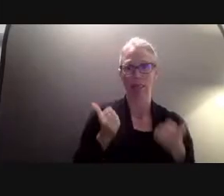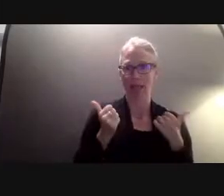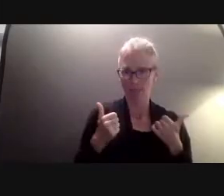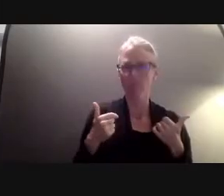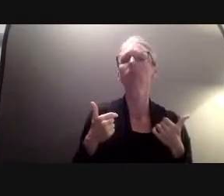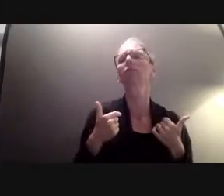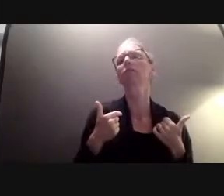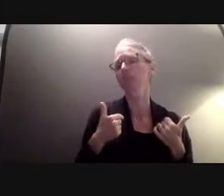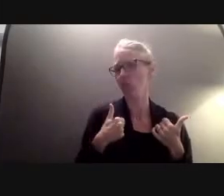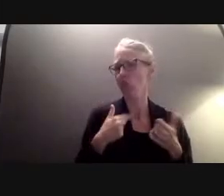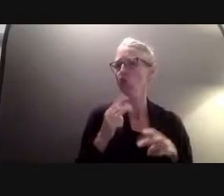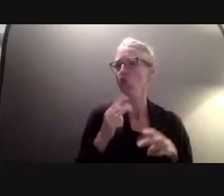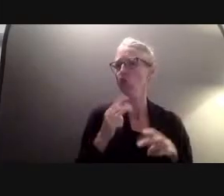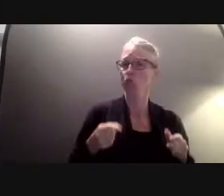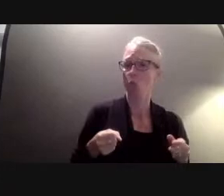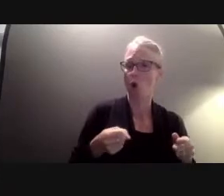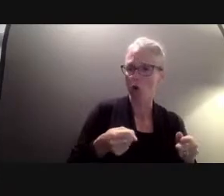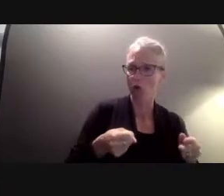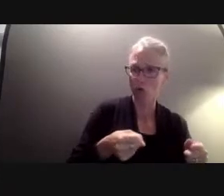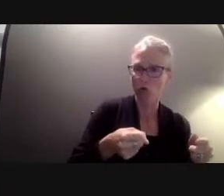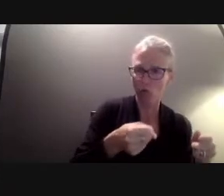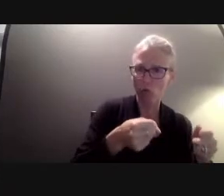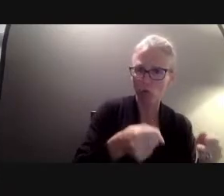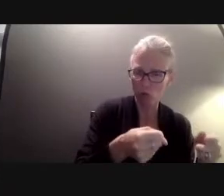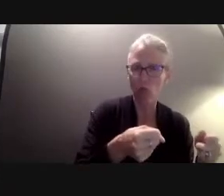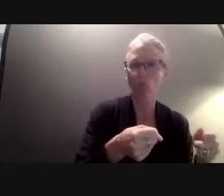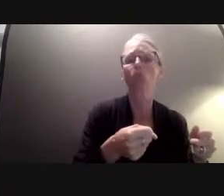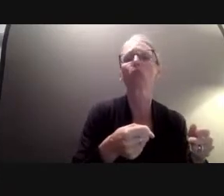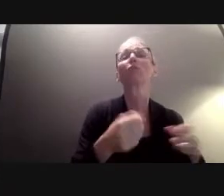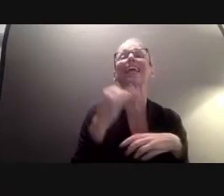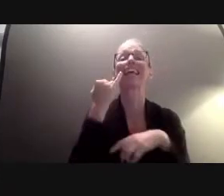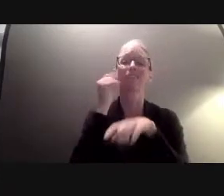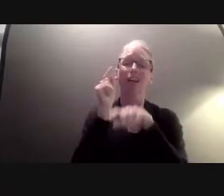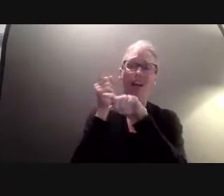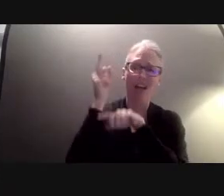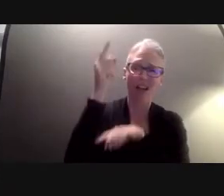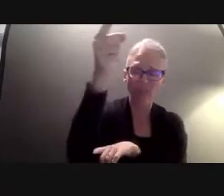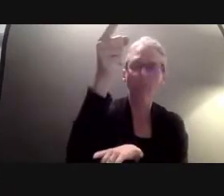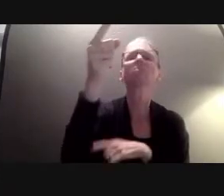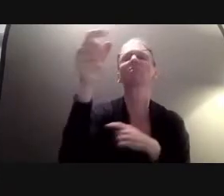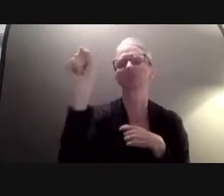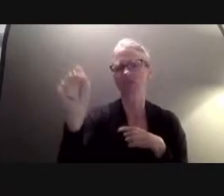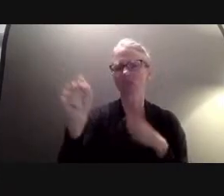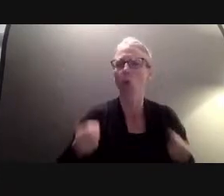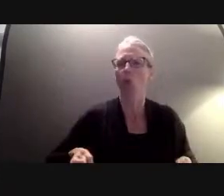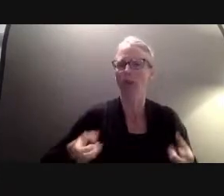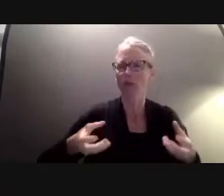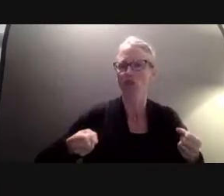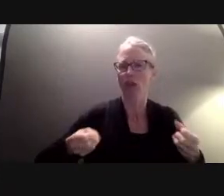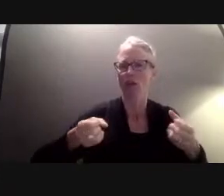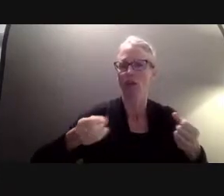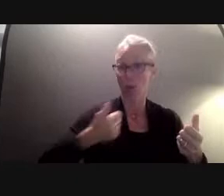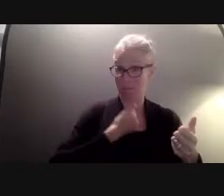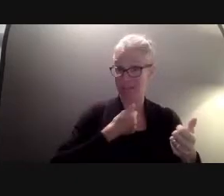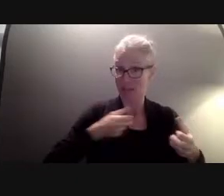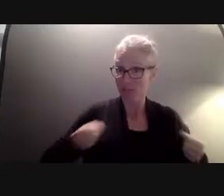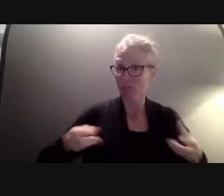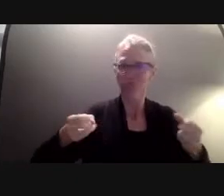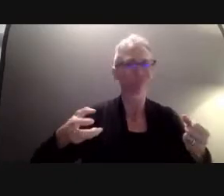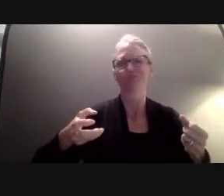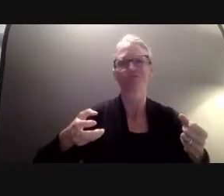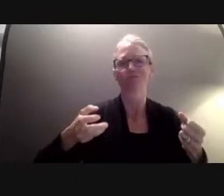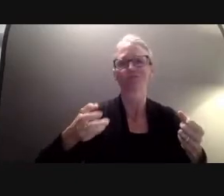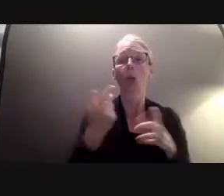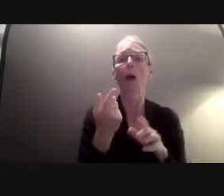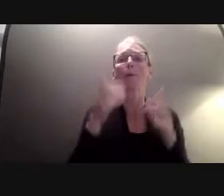I do long distances, sometimes I'll use a wheelchair, but that's often a push wheelchair that I need someone to help